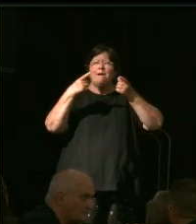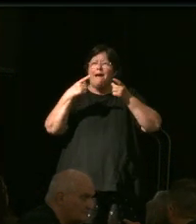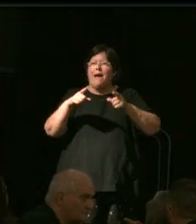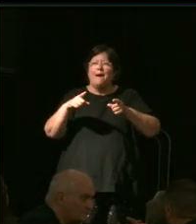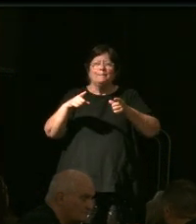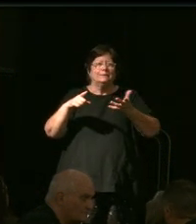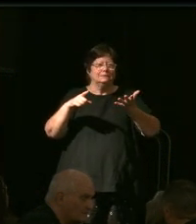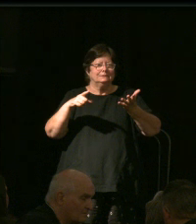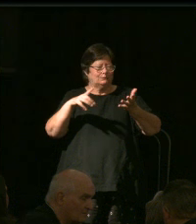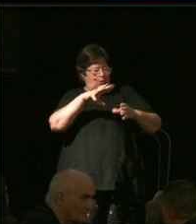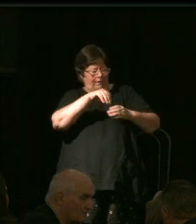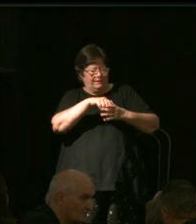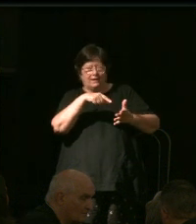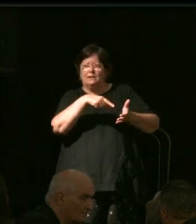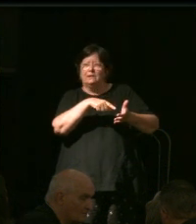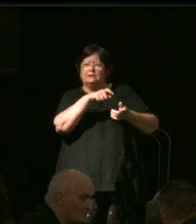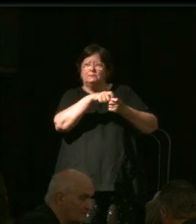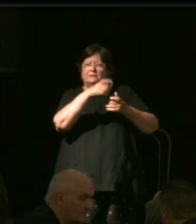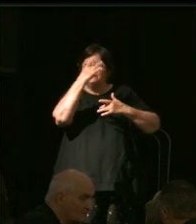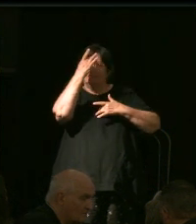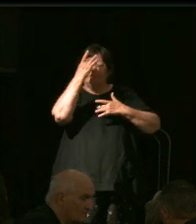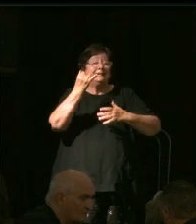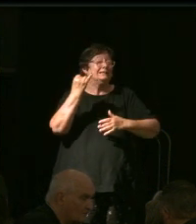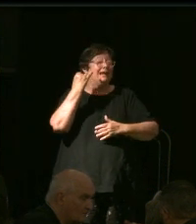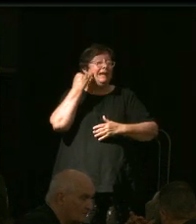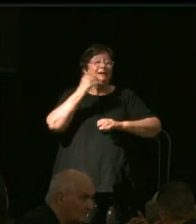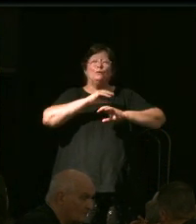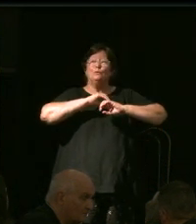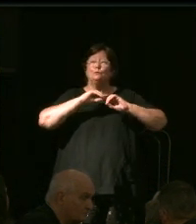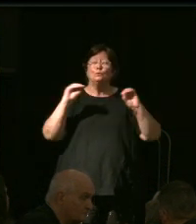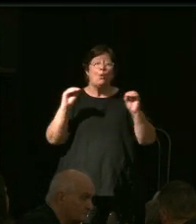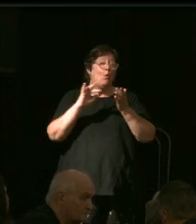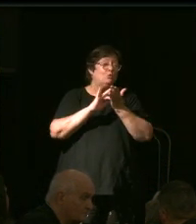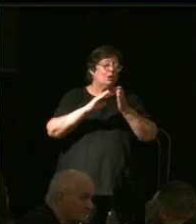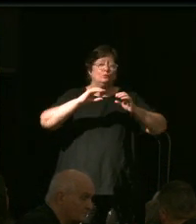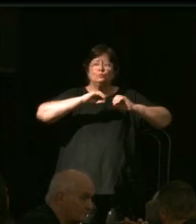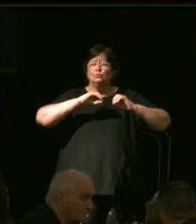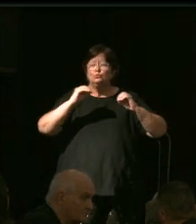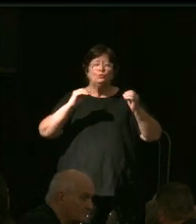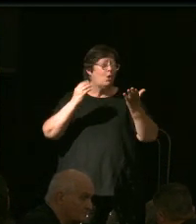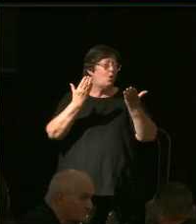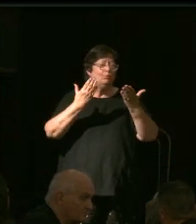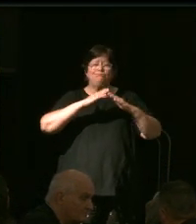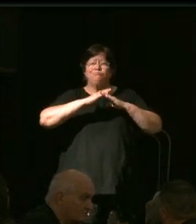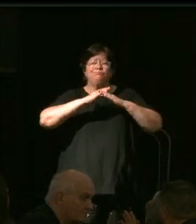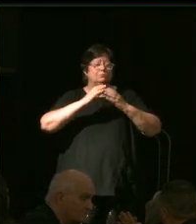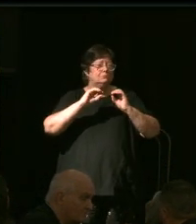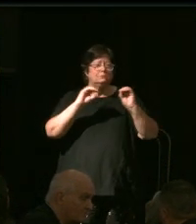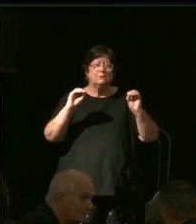a disease in the absence of an intervention.